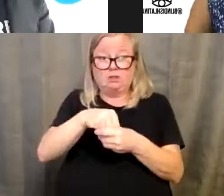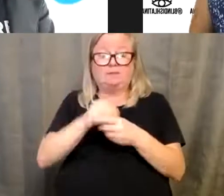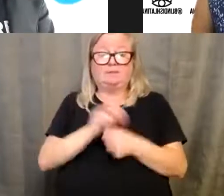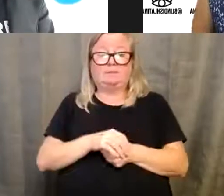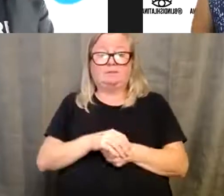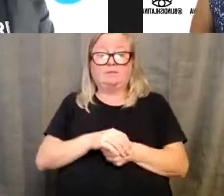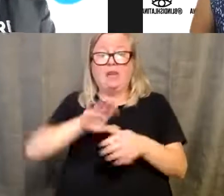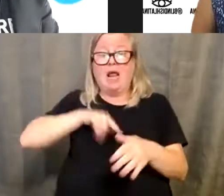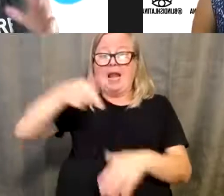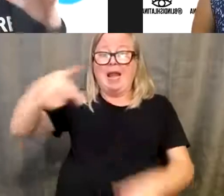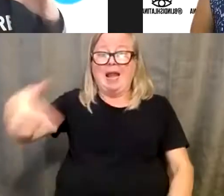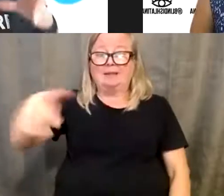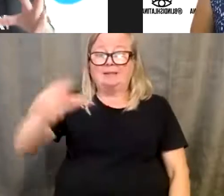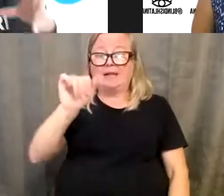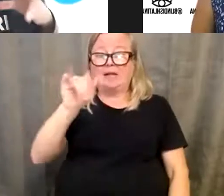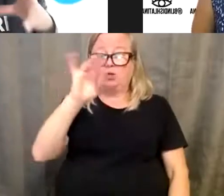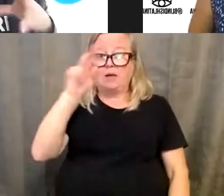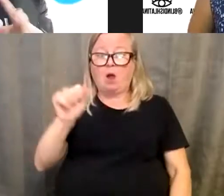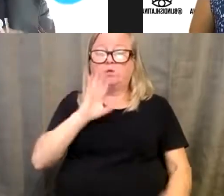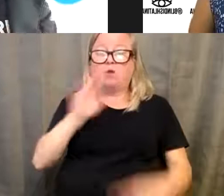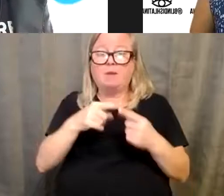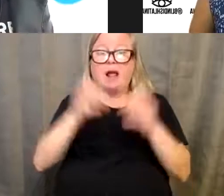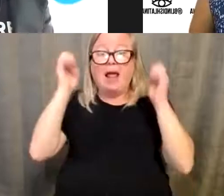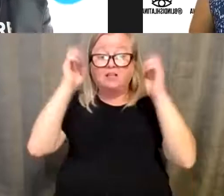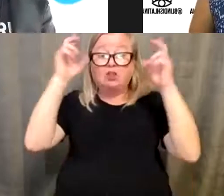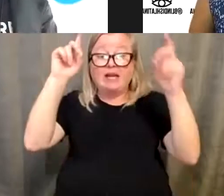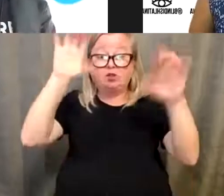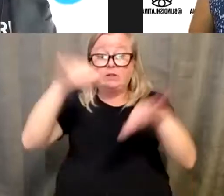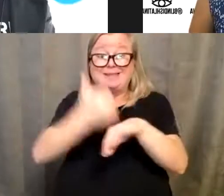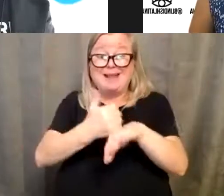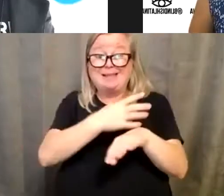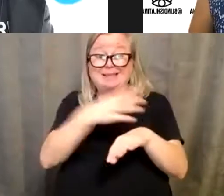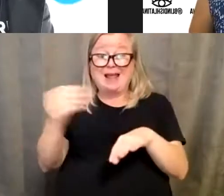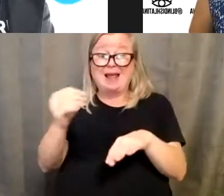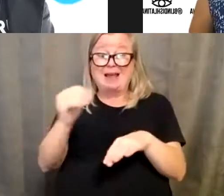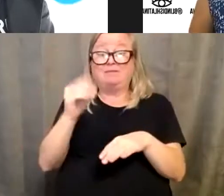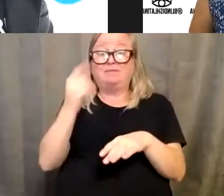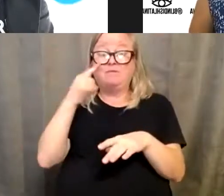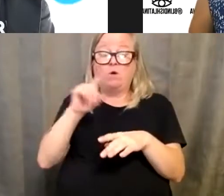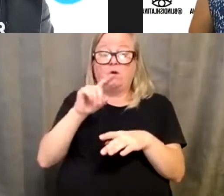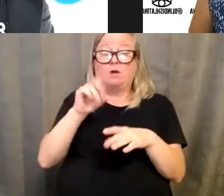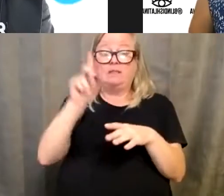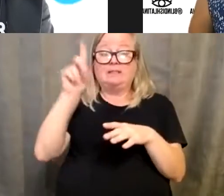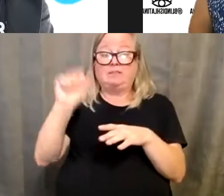Next, Katarina is going to talk about educational settings and the case for disability inclusion.